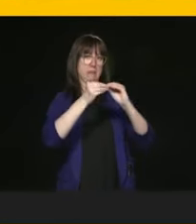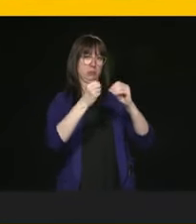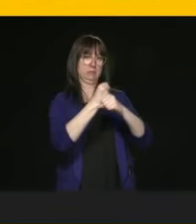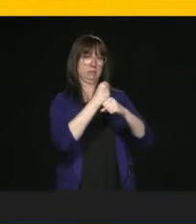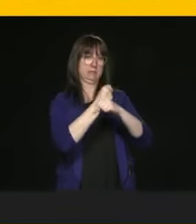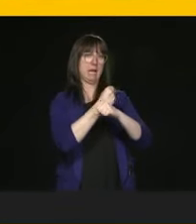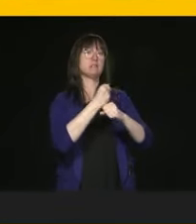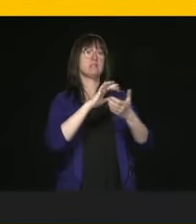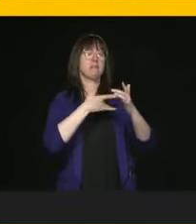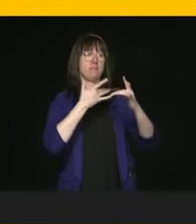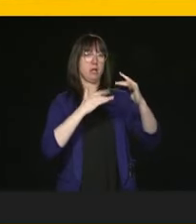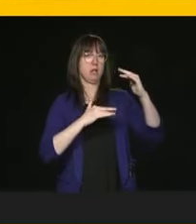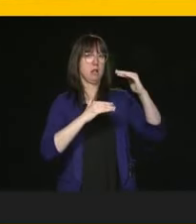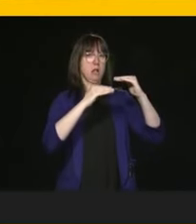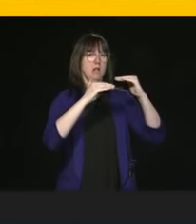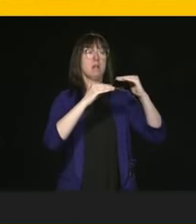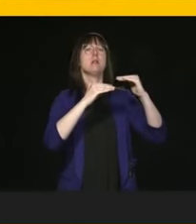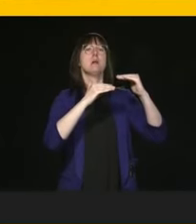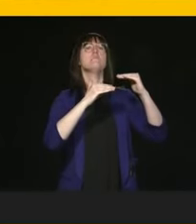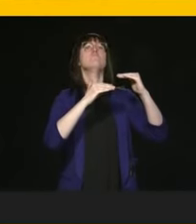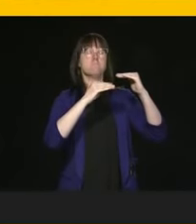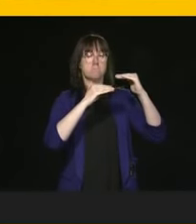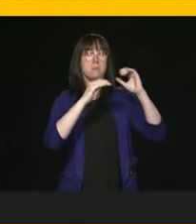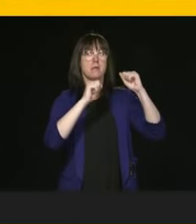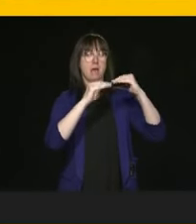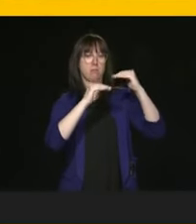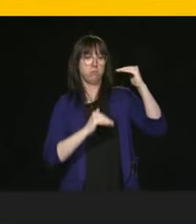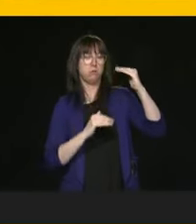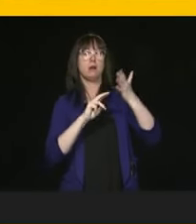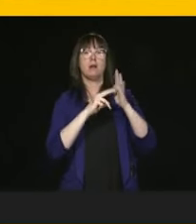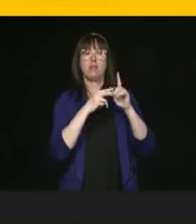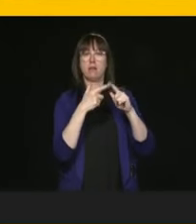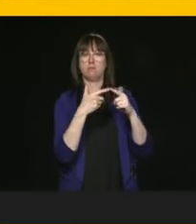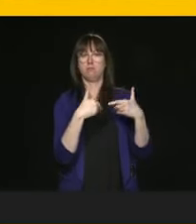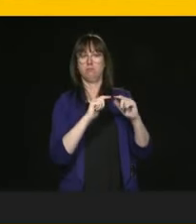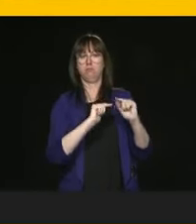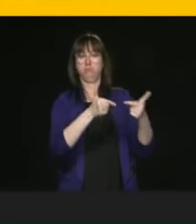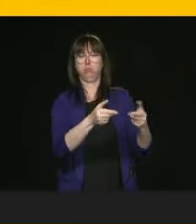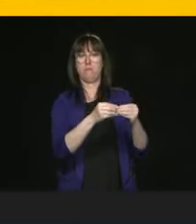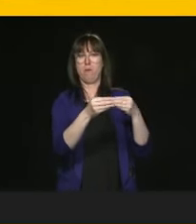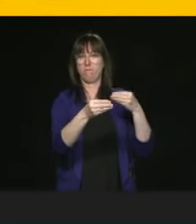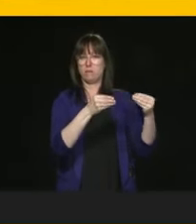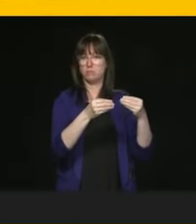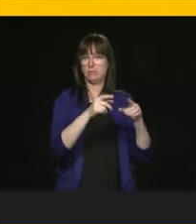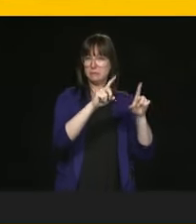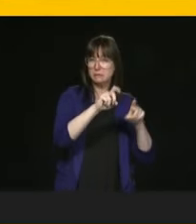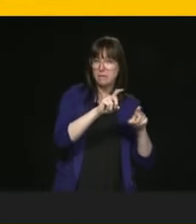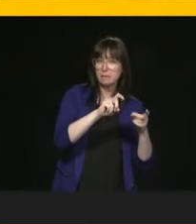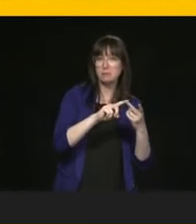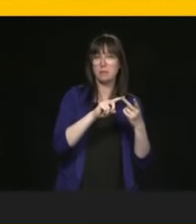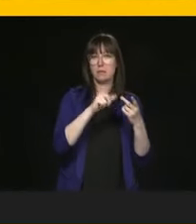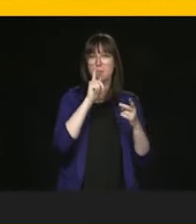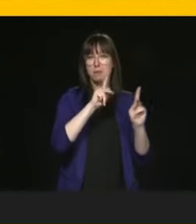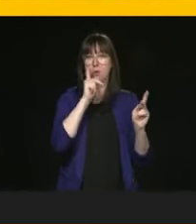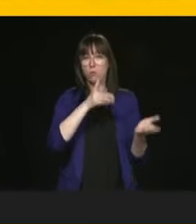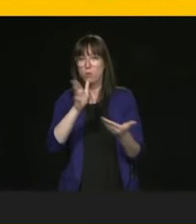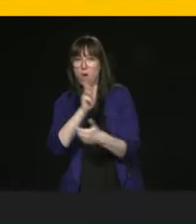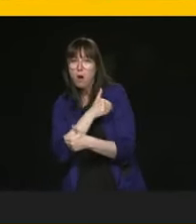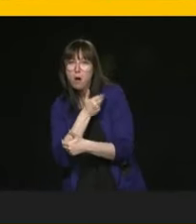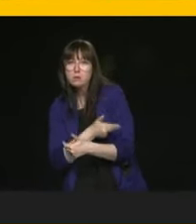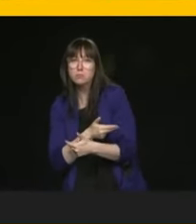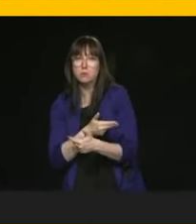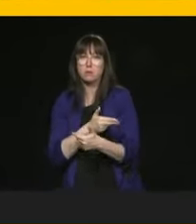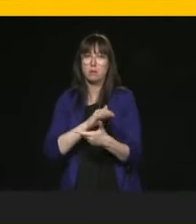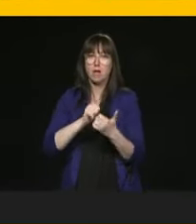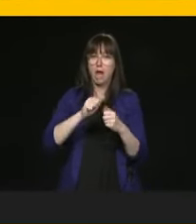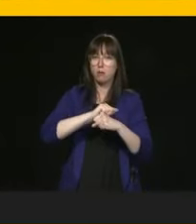amount of people in hospital? Or is it, the number of tests that we are doing a day? Thank you. Well, that's a very good question,